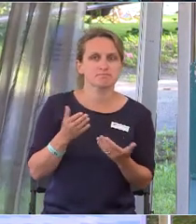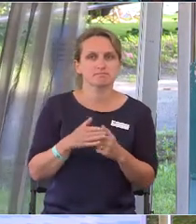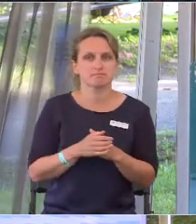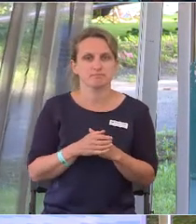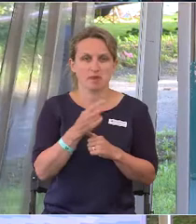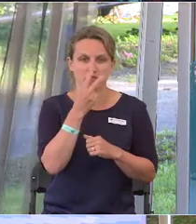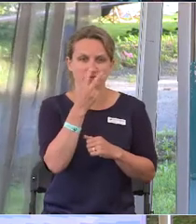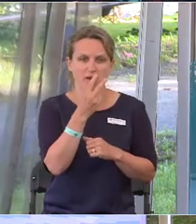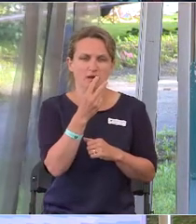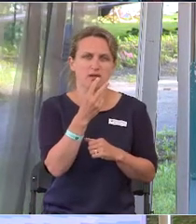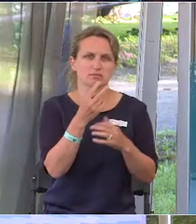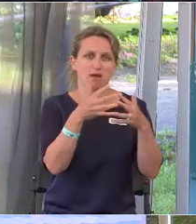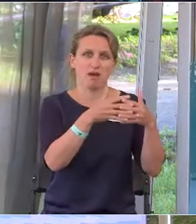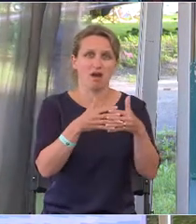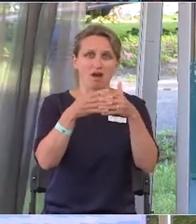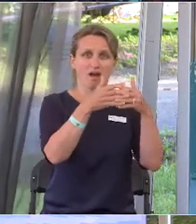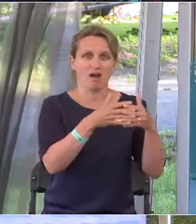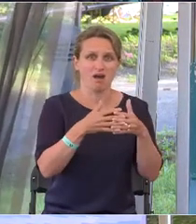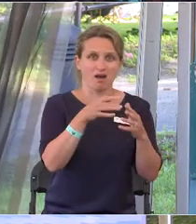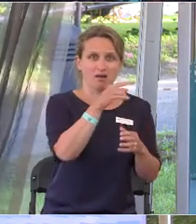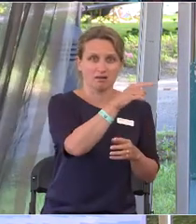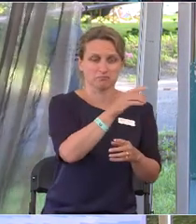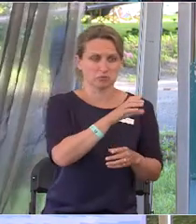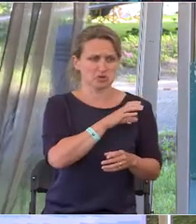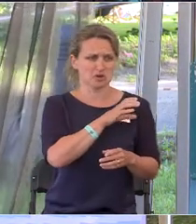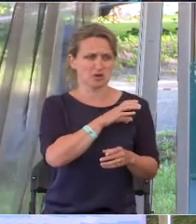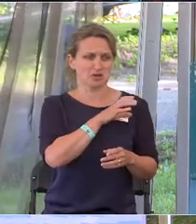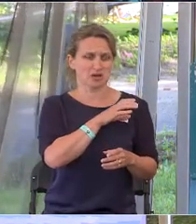become richer and richer. But social class in the US is a